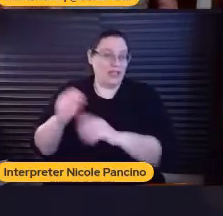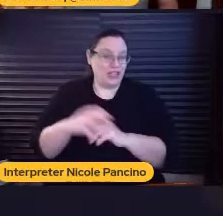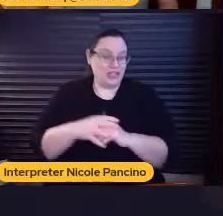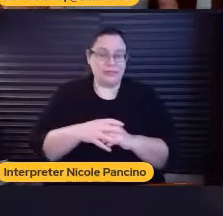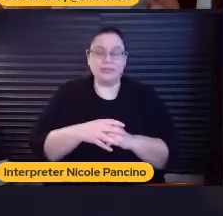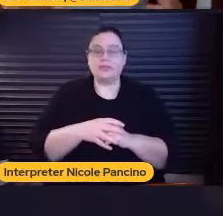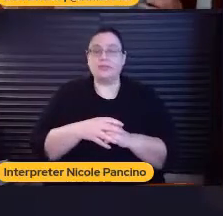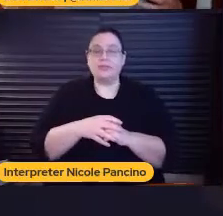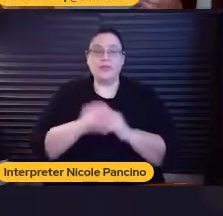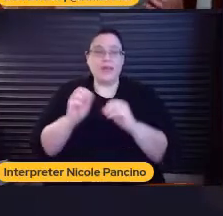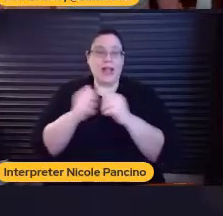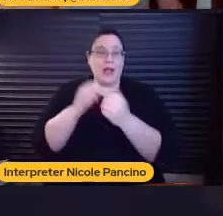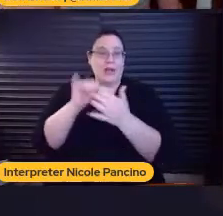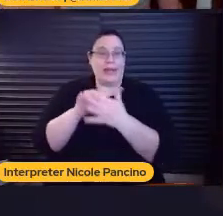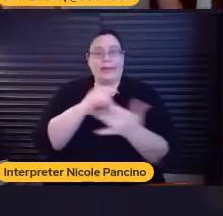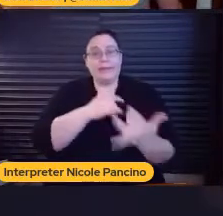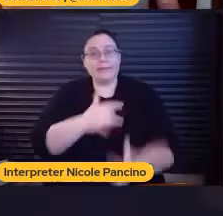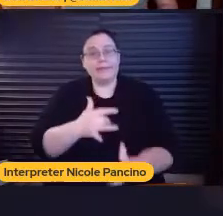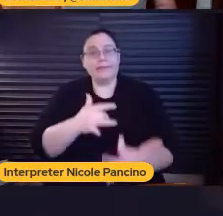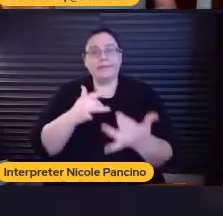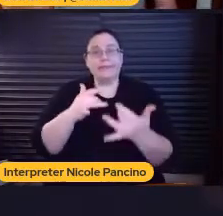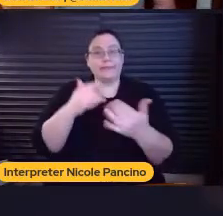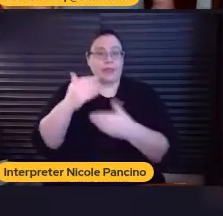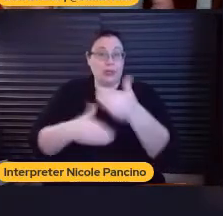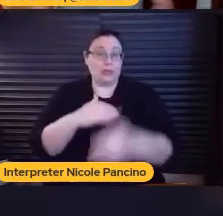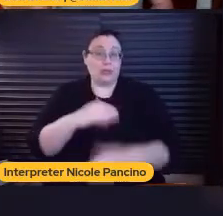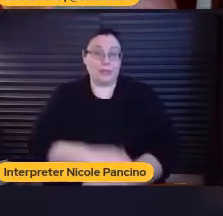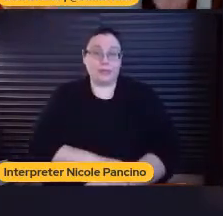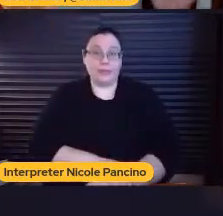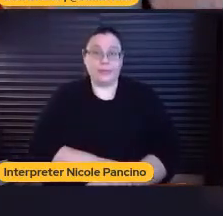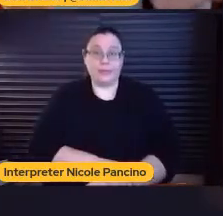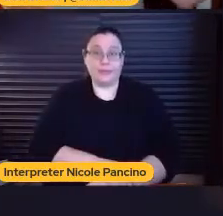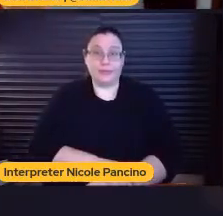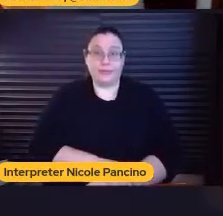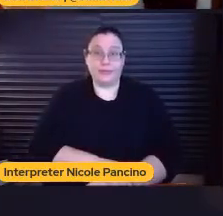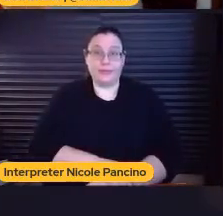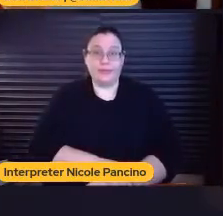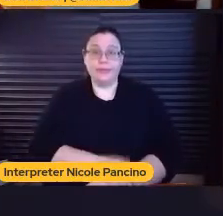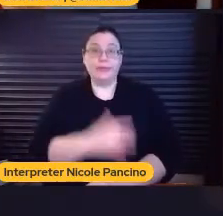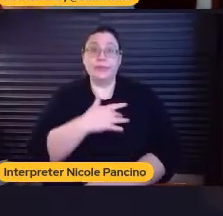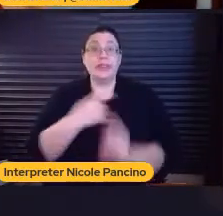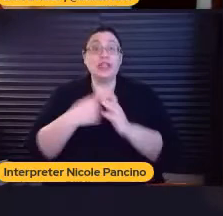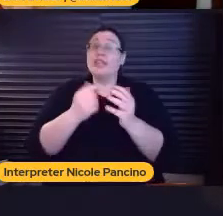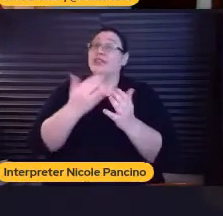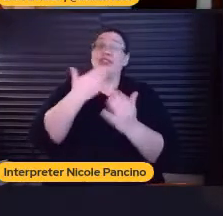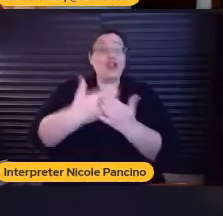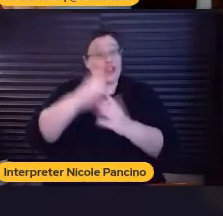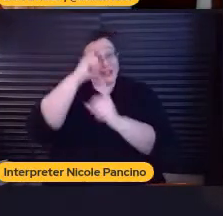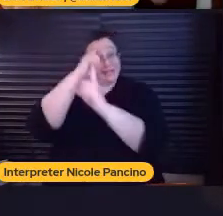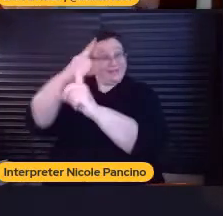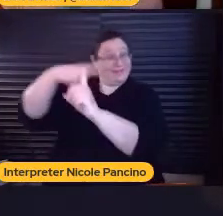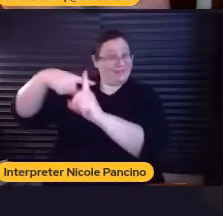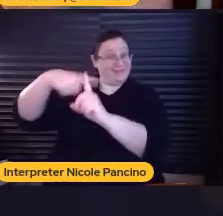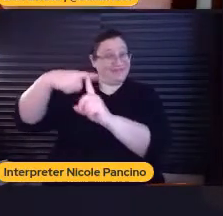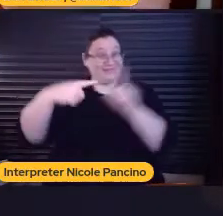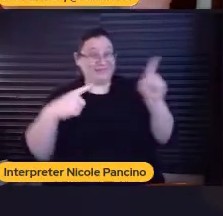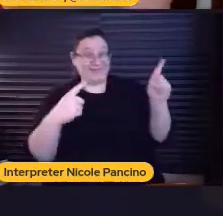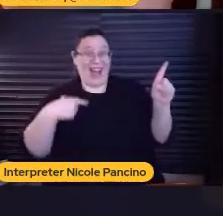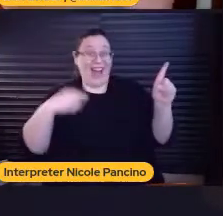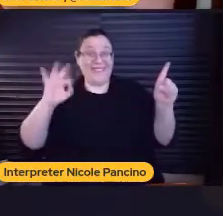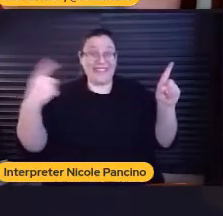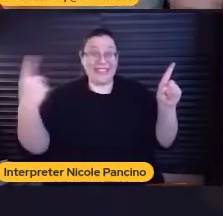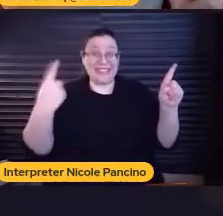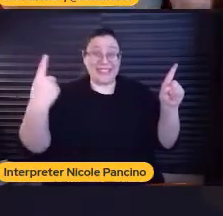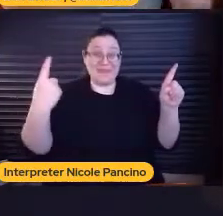how that usually goes. So usually that starts with very good intentions. There is something I can fix. There